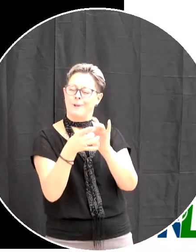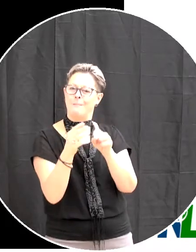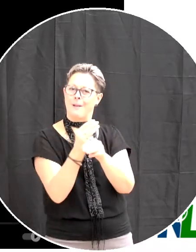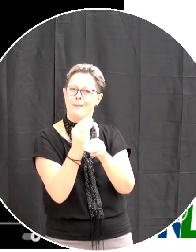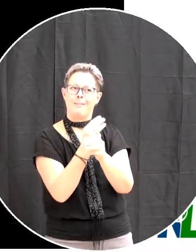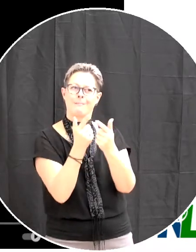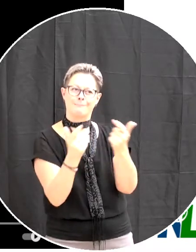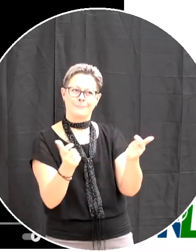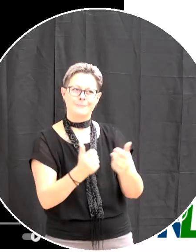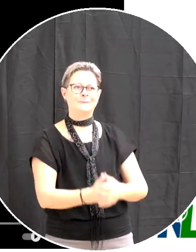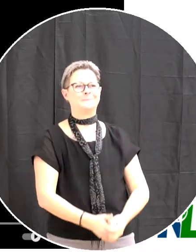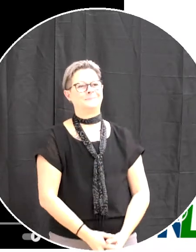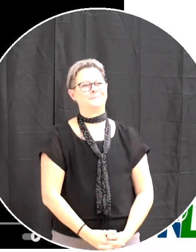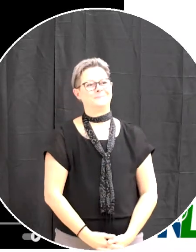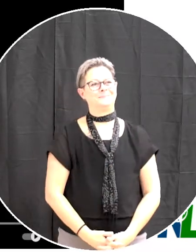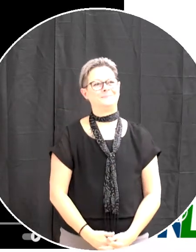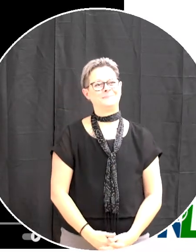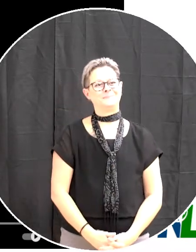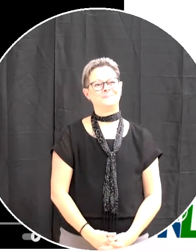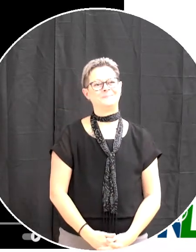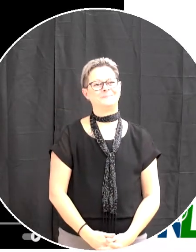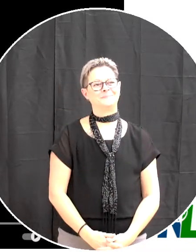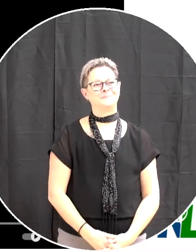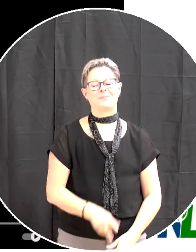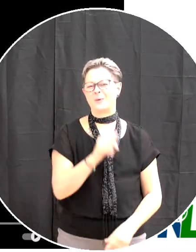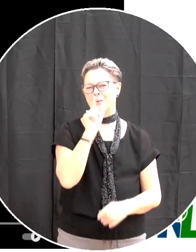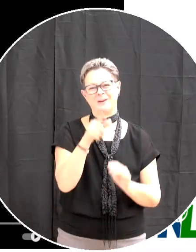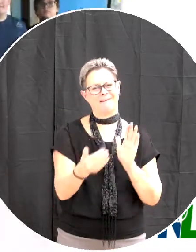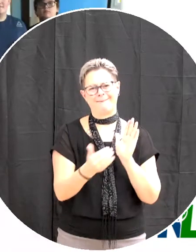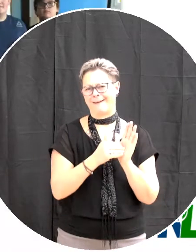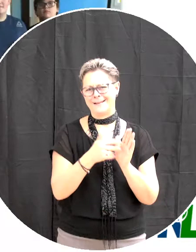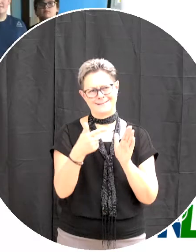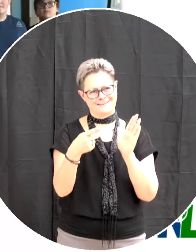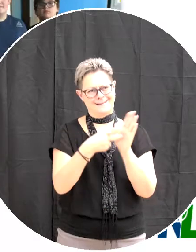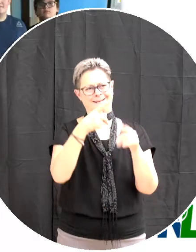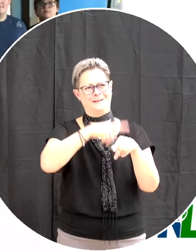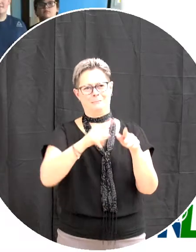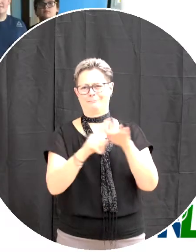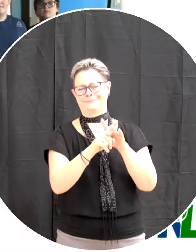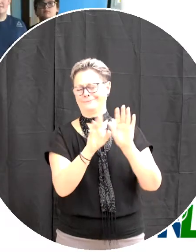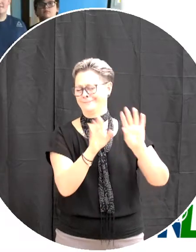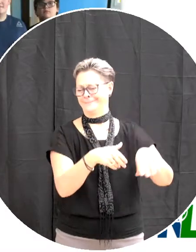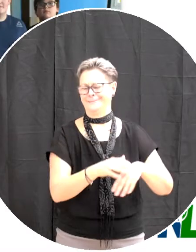to see. Okay. We don't need to see it again.